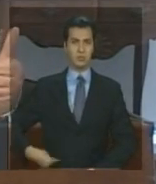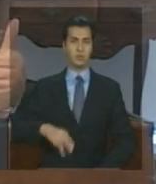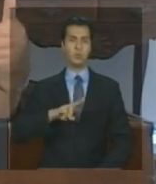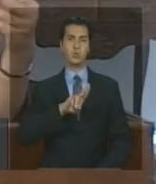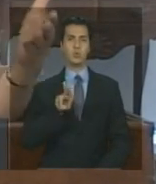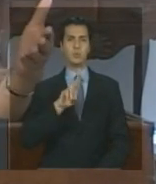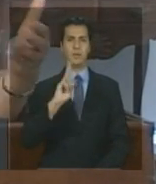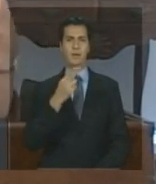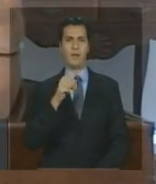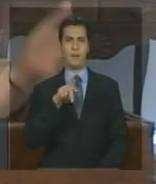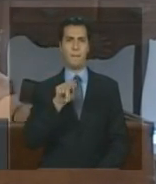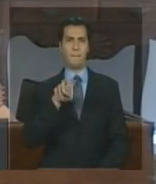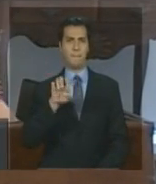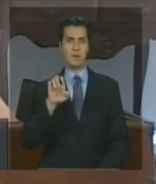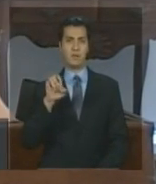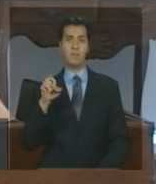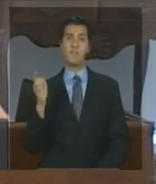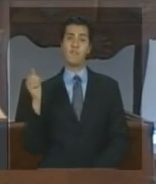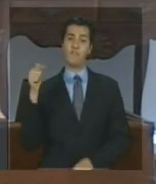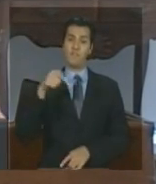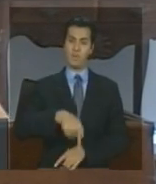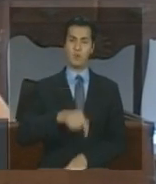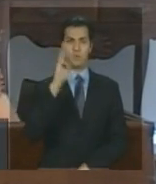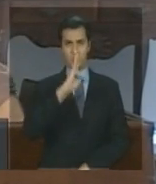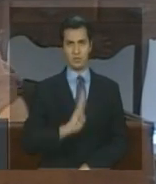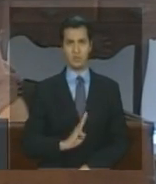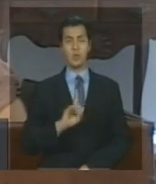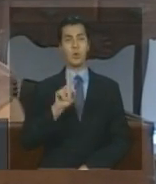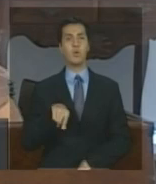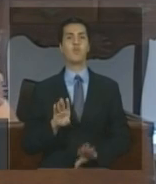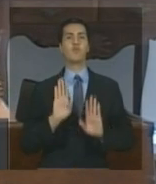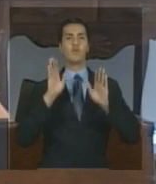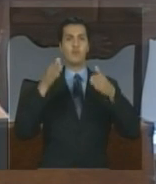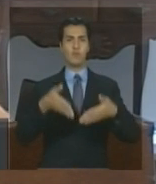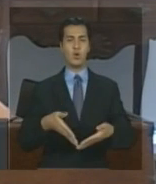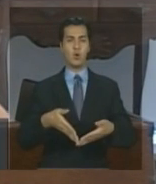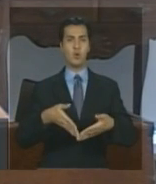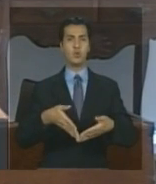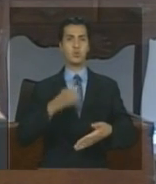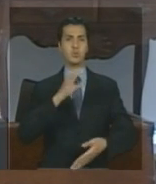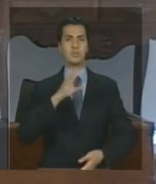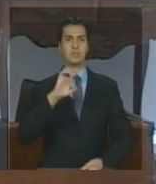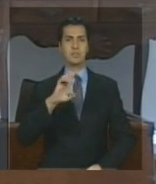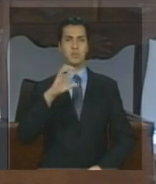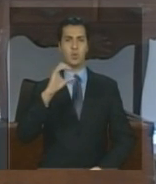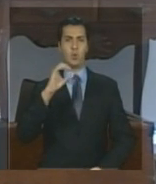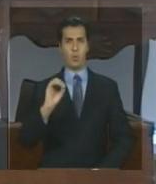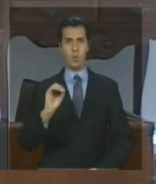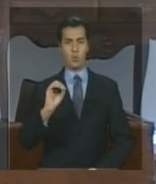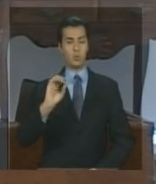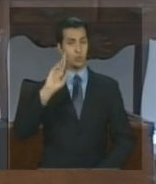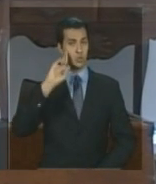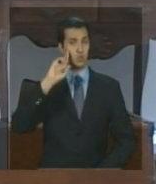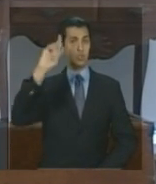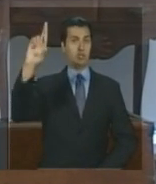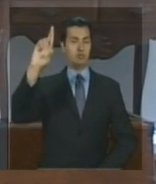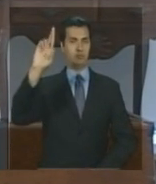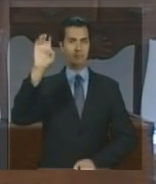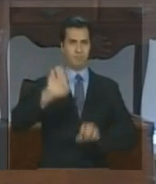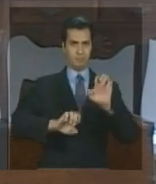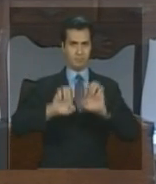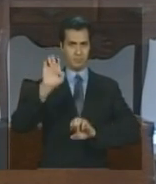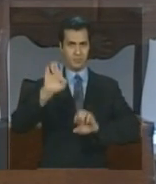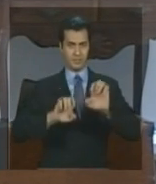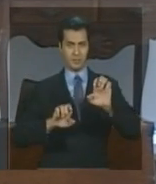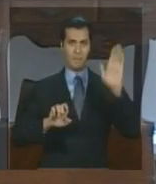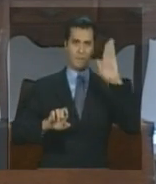deu a partida, que é o fórum dos altos executivos, o fórum dos CEOs Brasil-Canadá. I would also